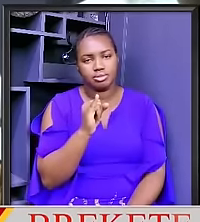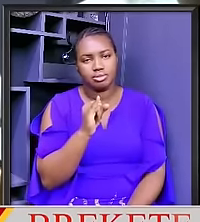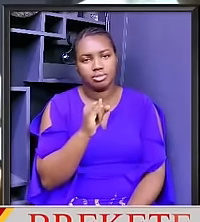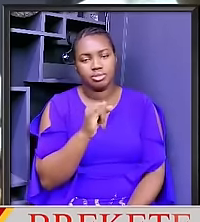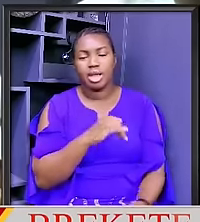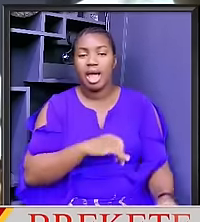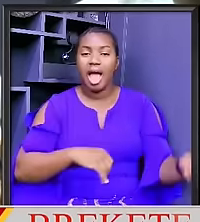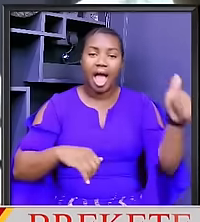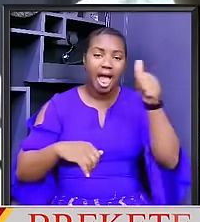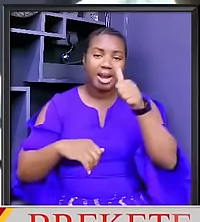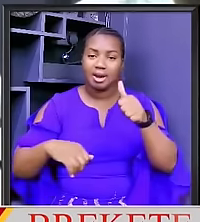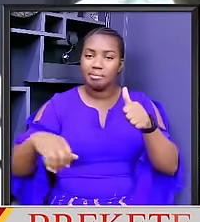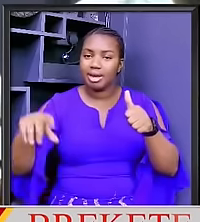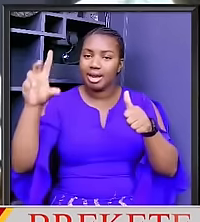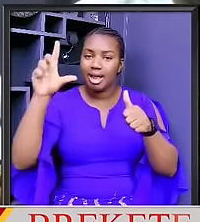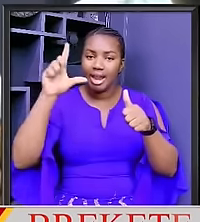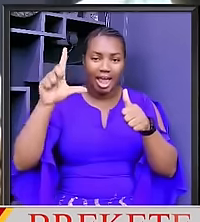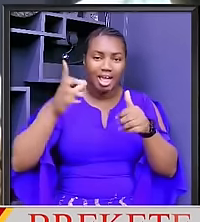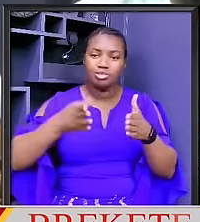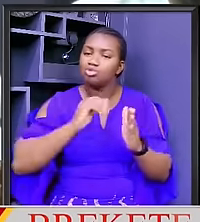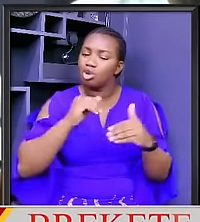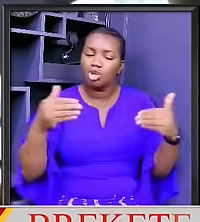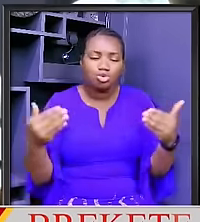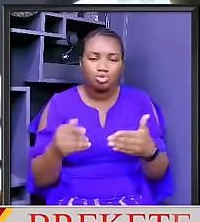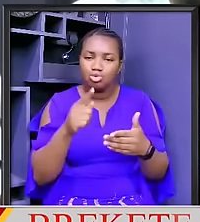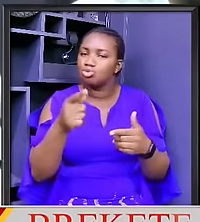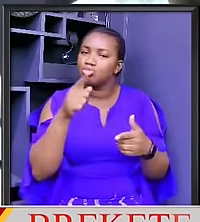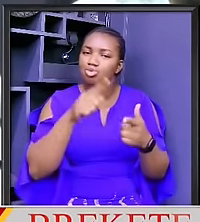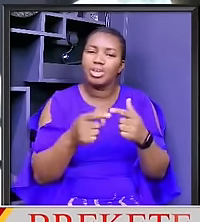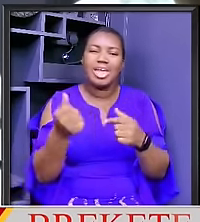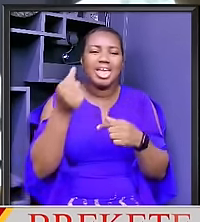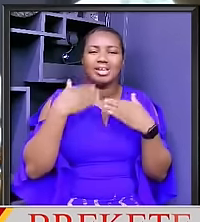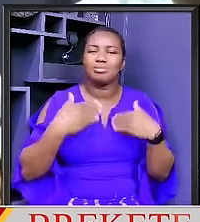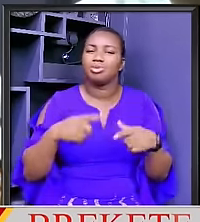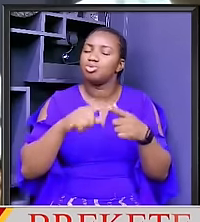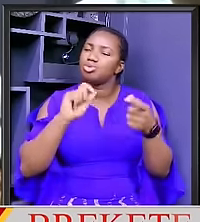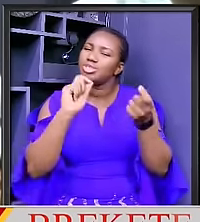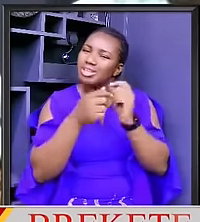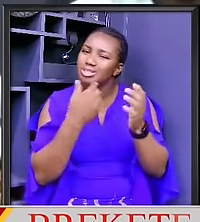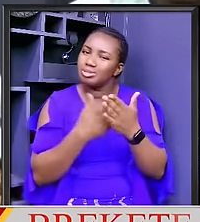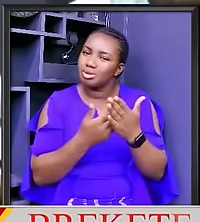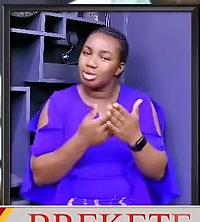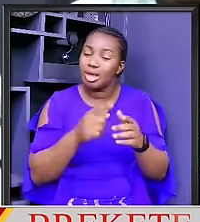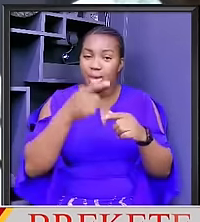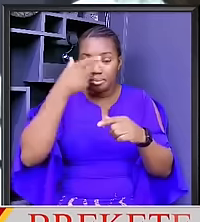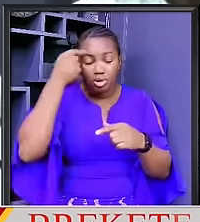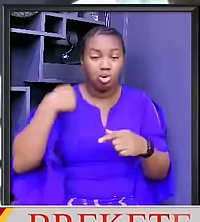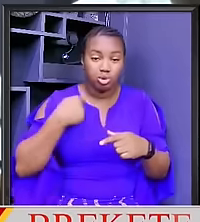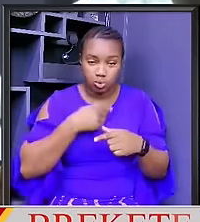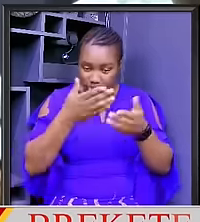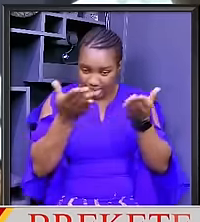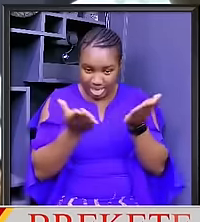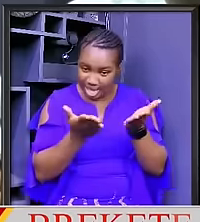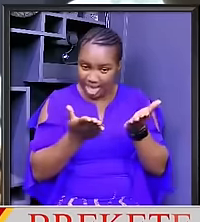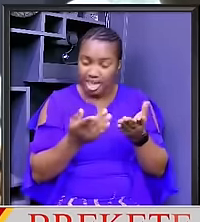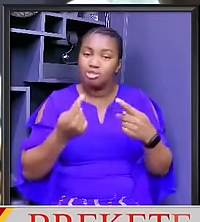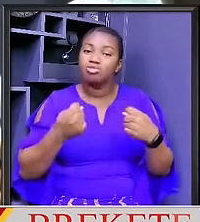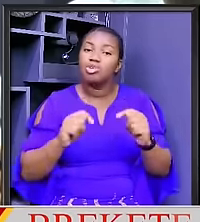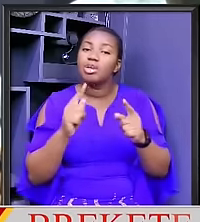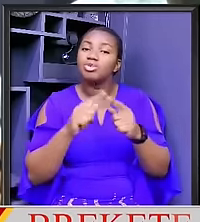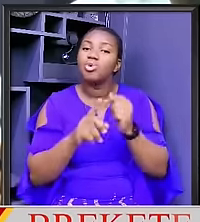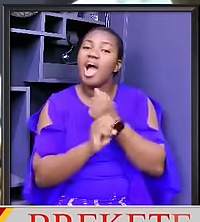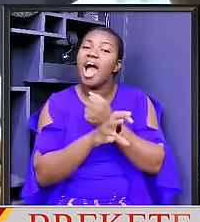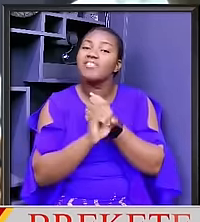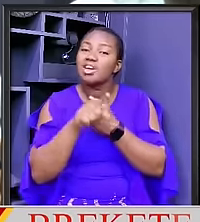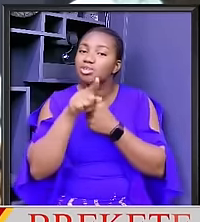say Akramakala no suppose introduce una to anybody we go change money for una. Because we they here, they try to advise